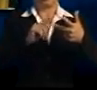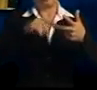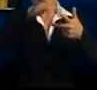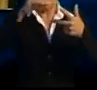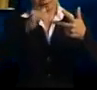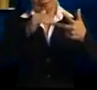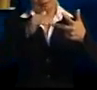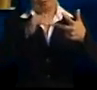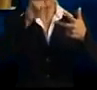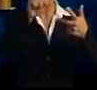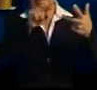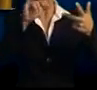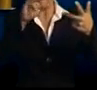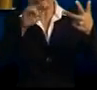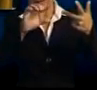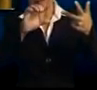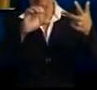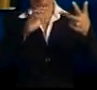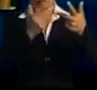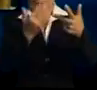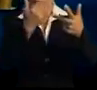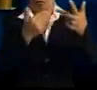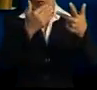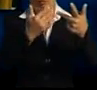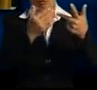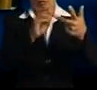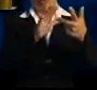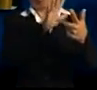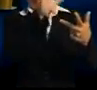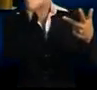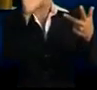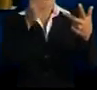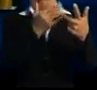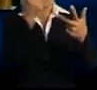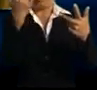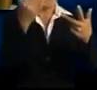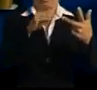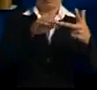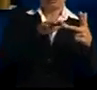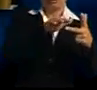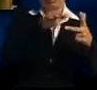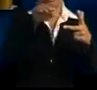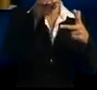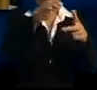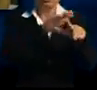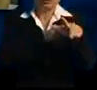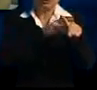Then, by zinc, which also burns with a bright flame and spreads slowly.